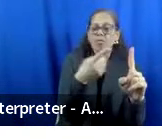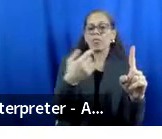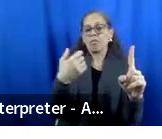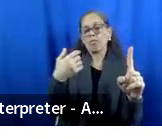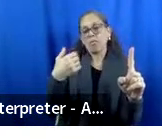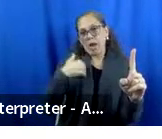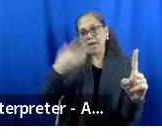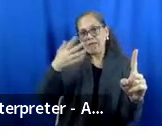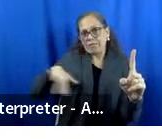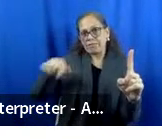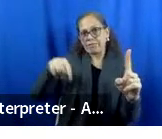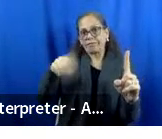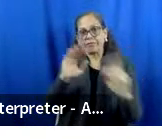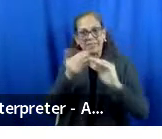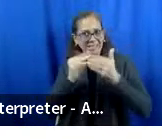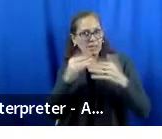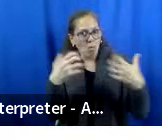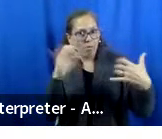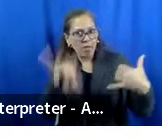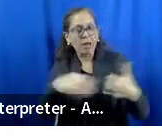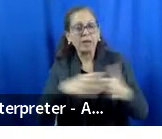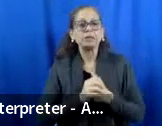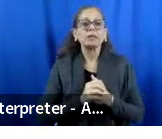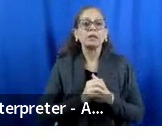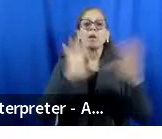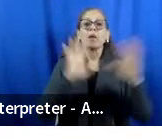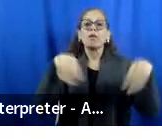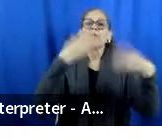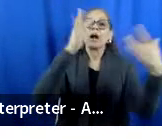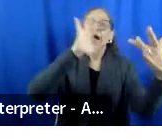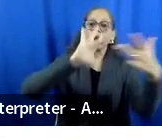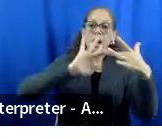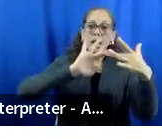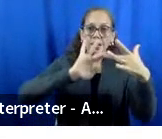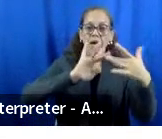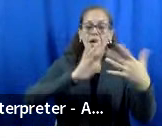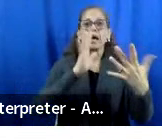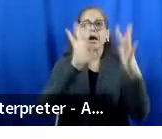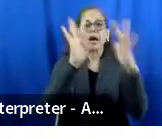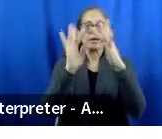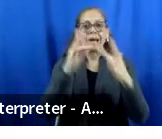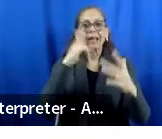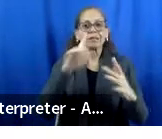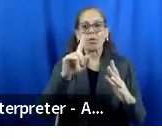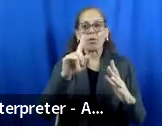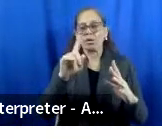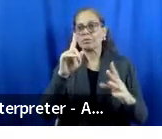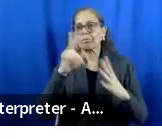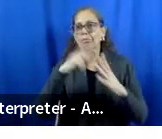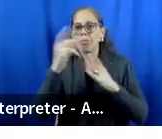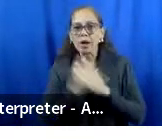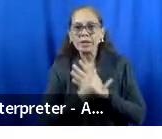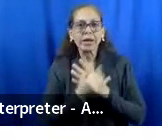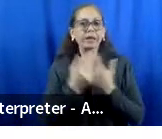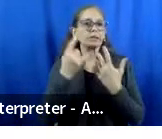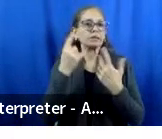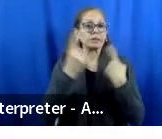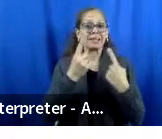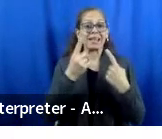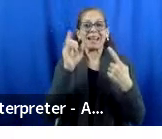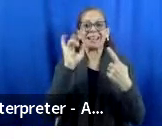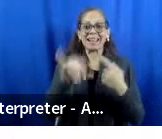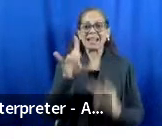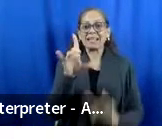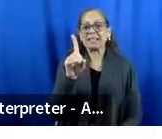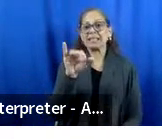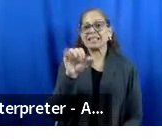city. It will also provide context for the consideration of policies and projects. And the Displacement Risk